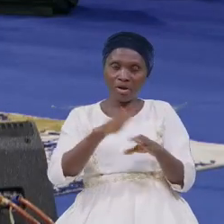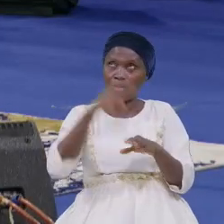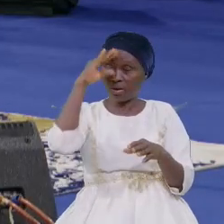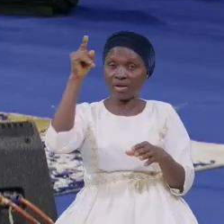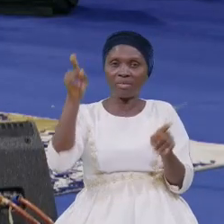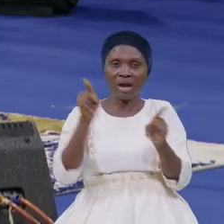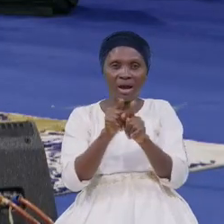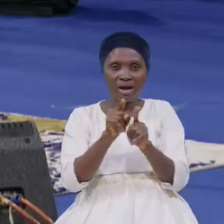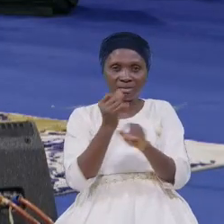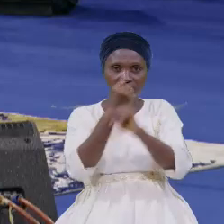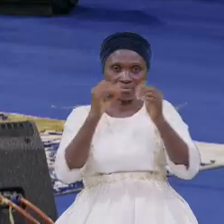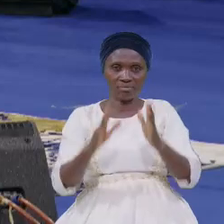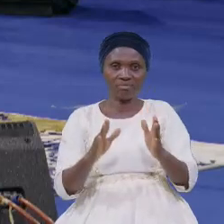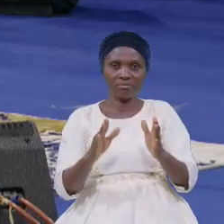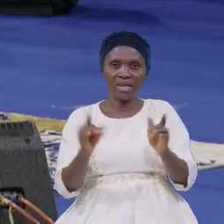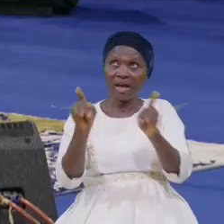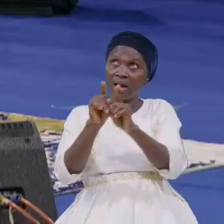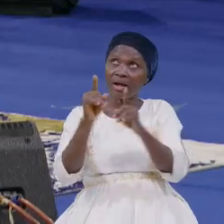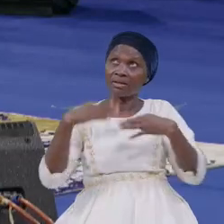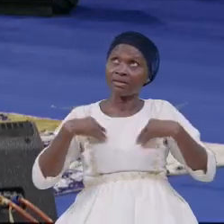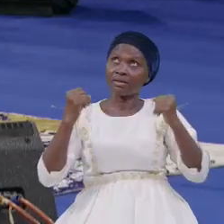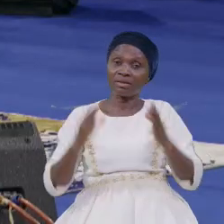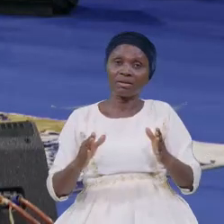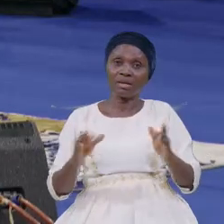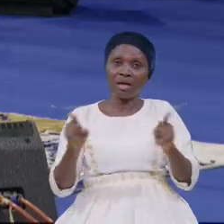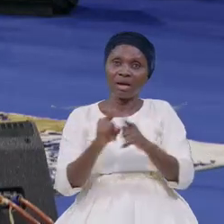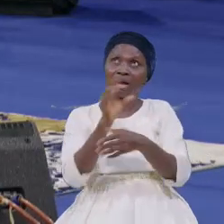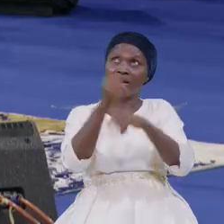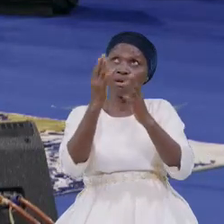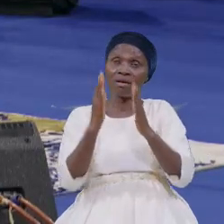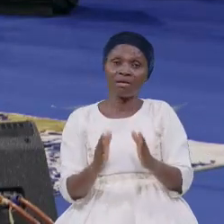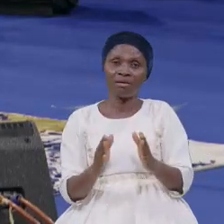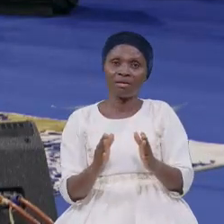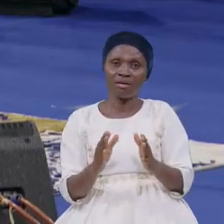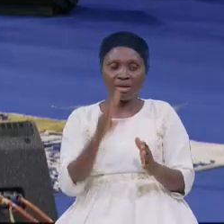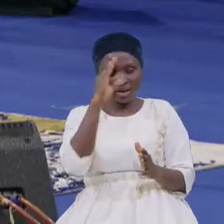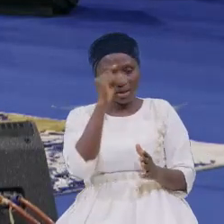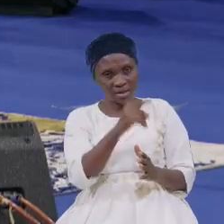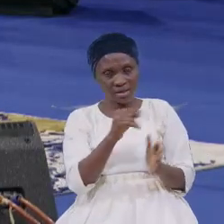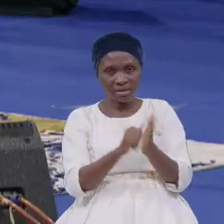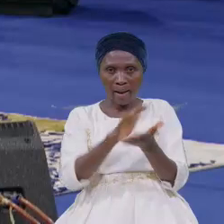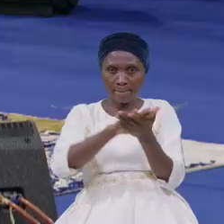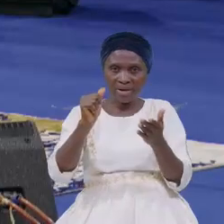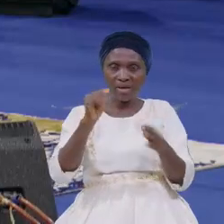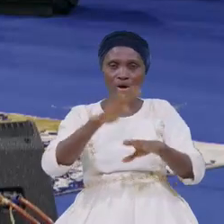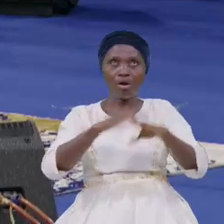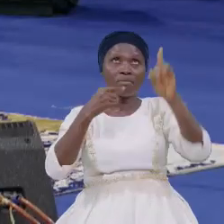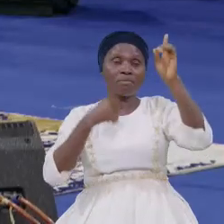as healer, as conqueror. He that believeth on me, the